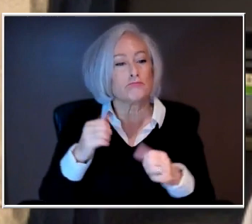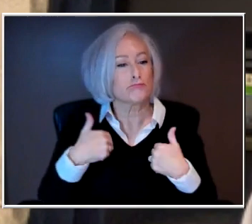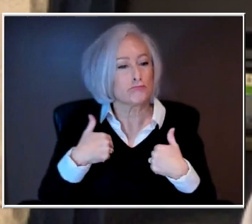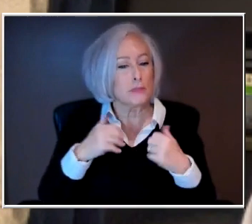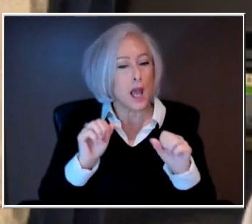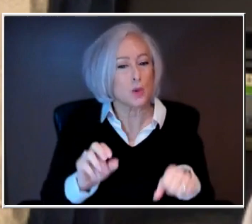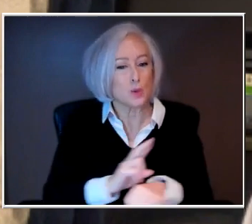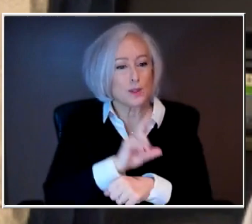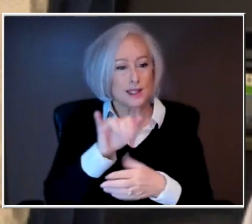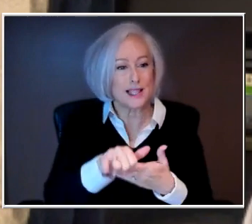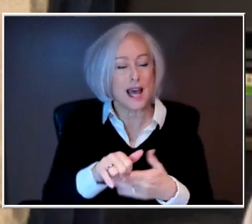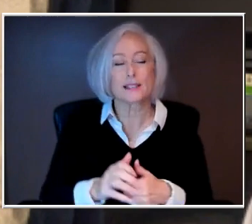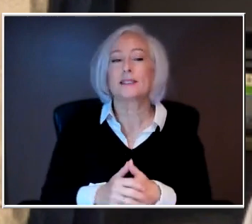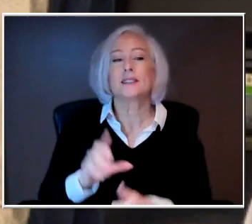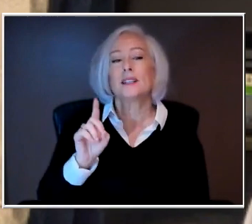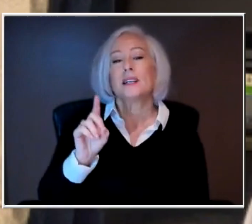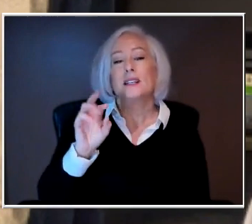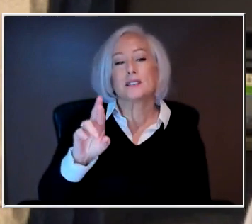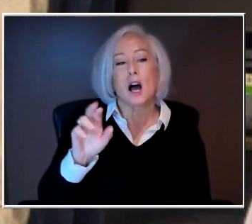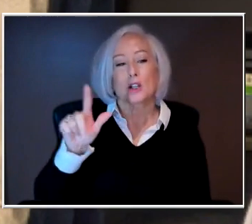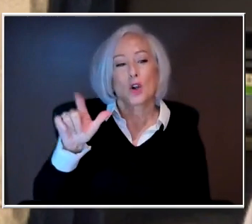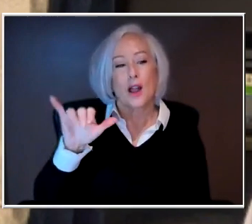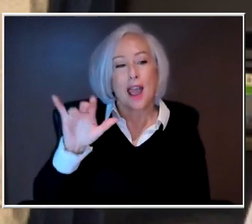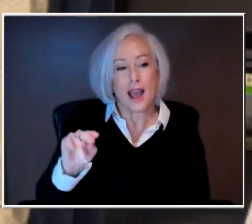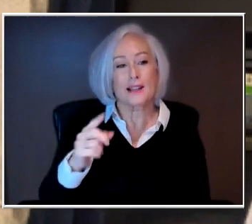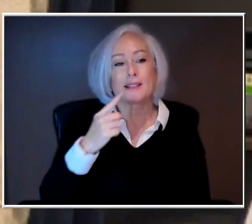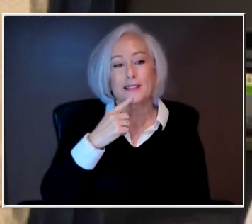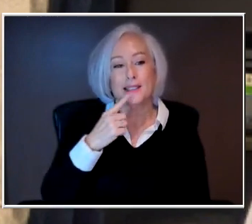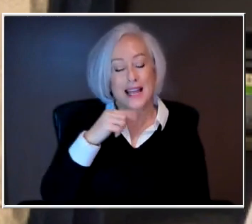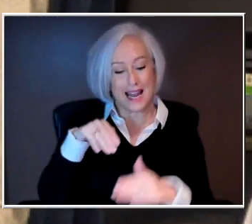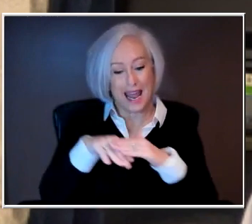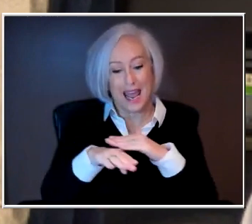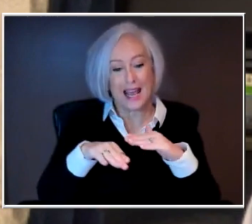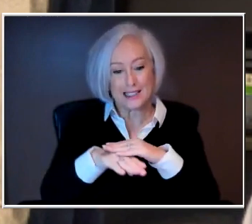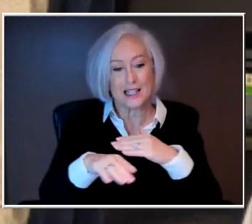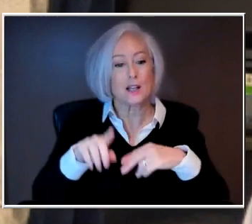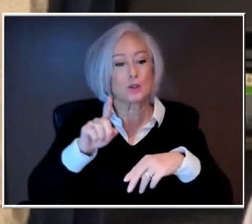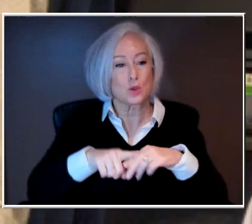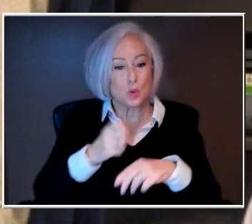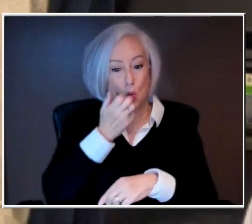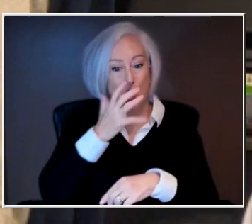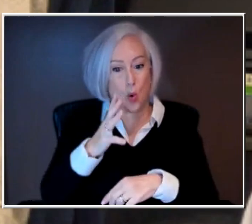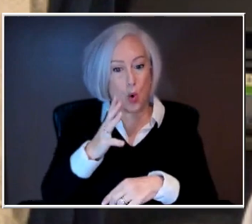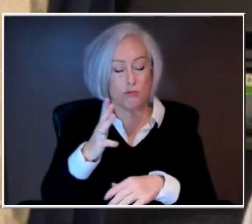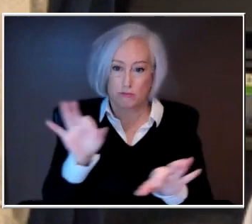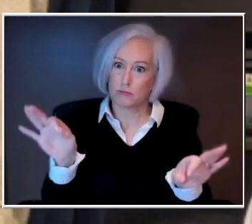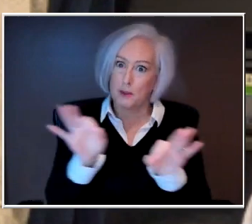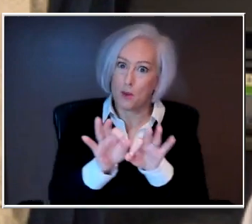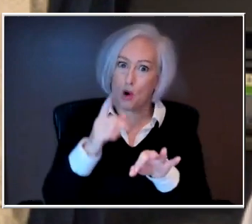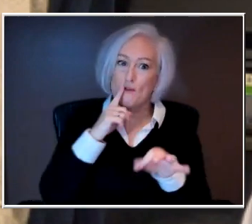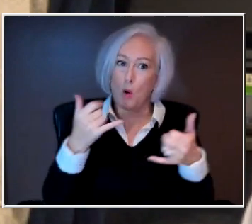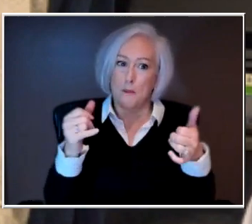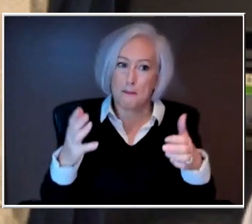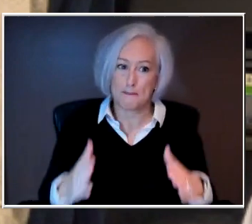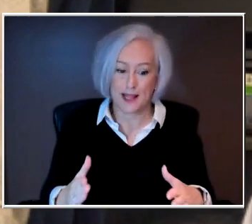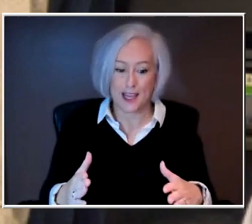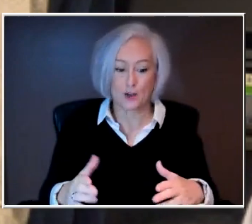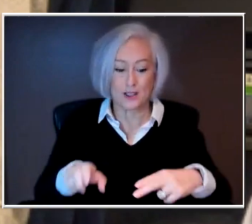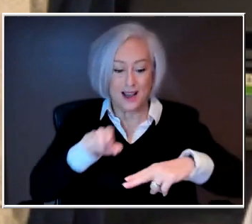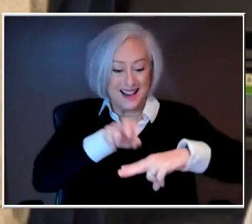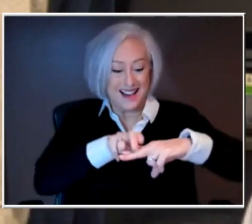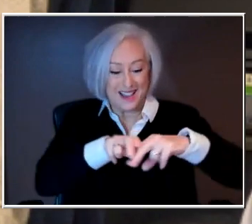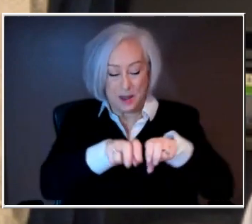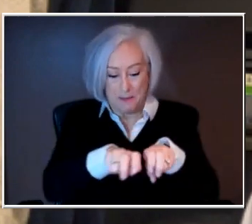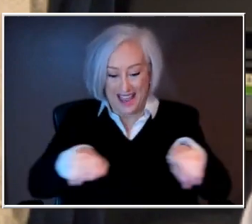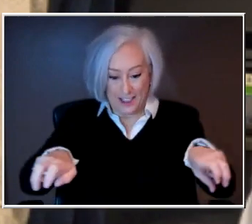like the access to the heating sources is huge. I mean, the benches are heated. There's huge fans that blowing